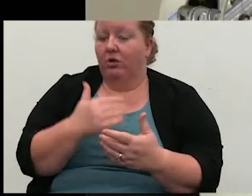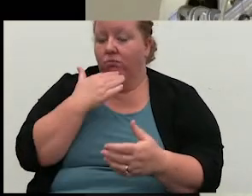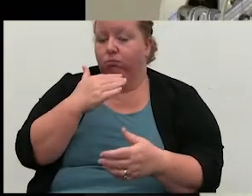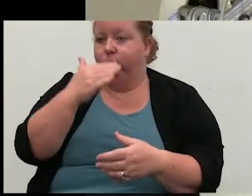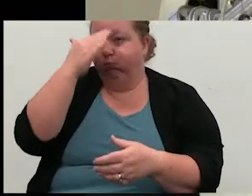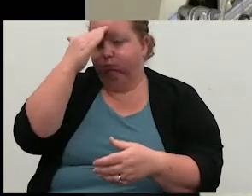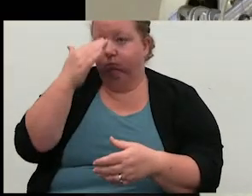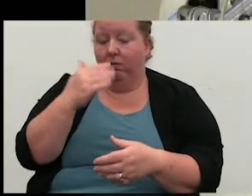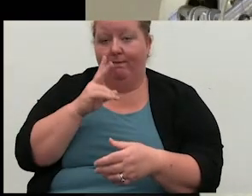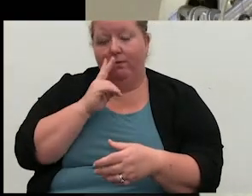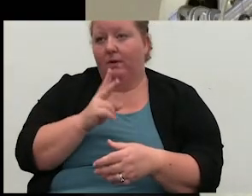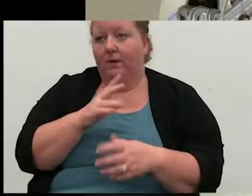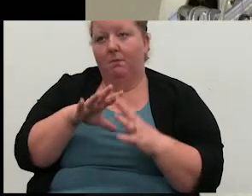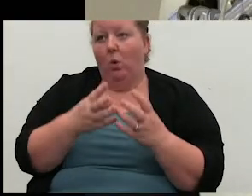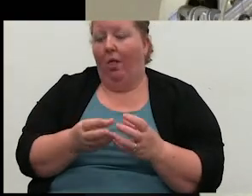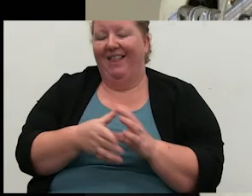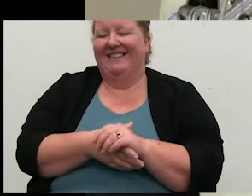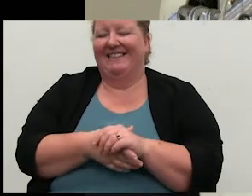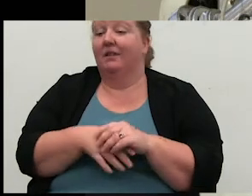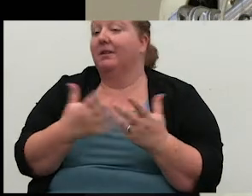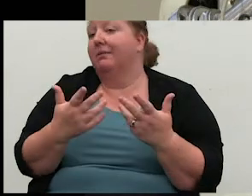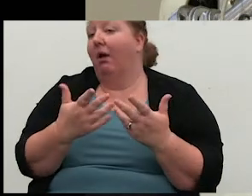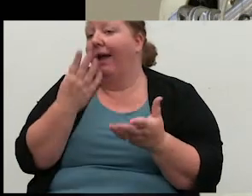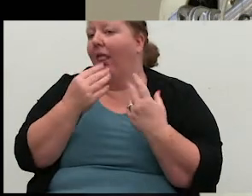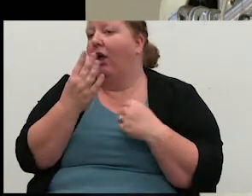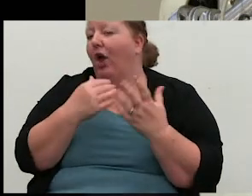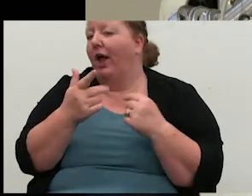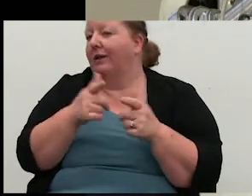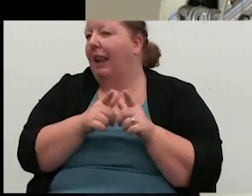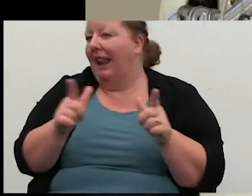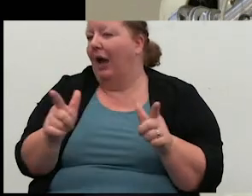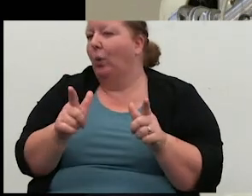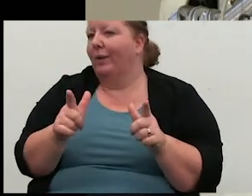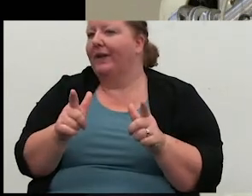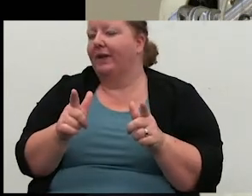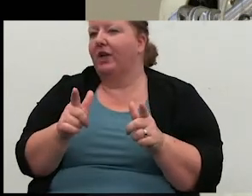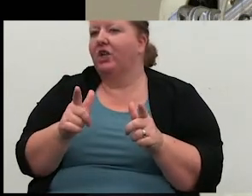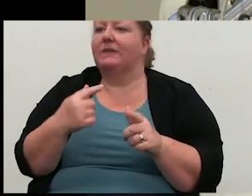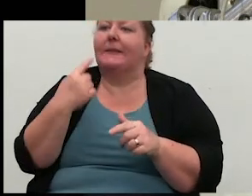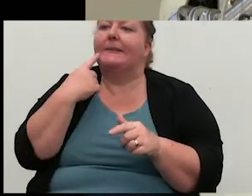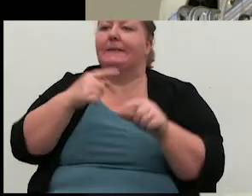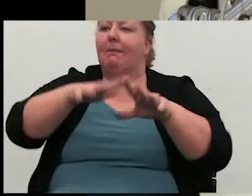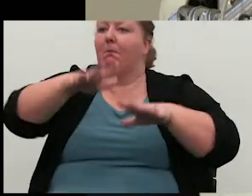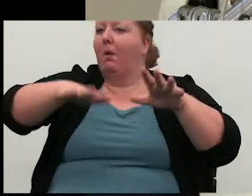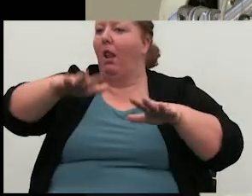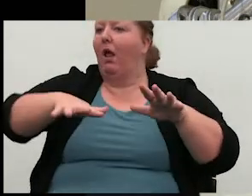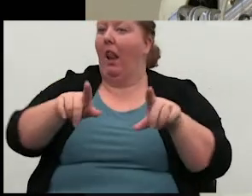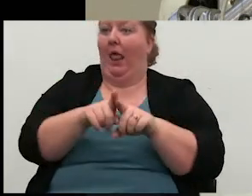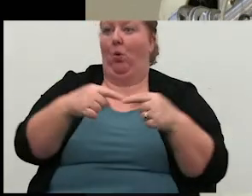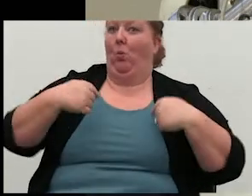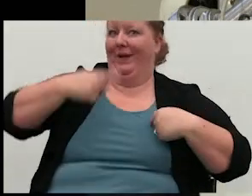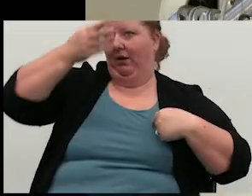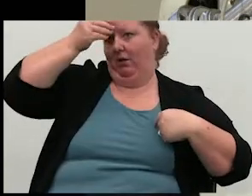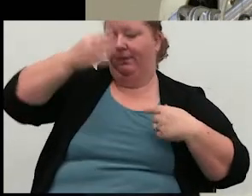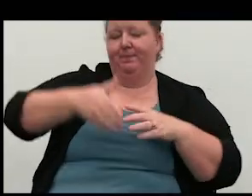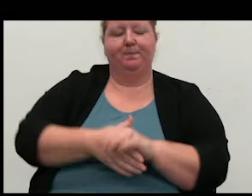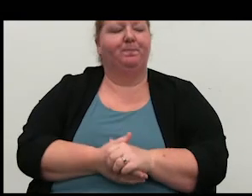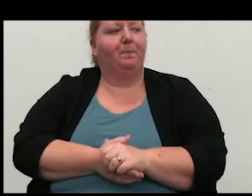a ball. But it does learn language much more similar to the way that we learn